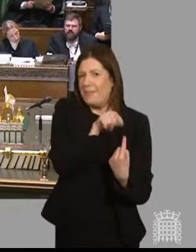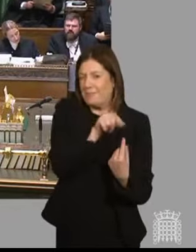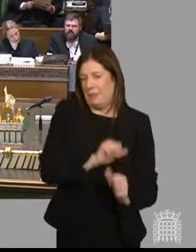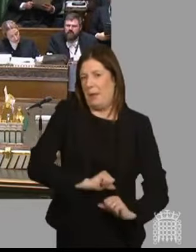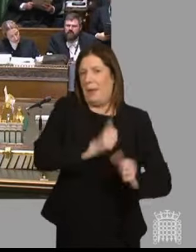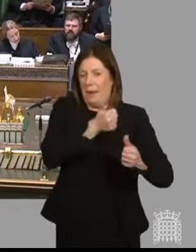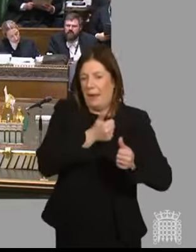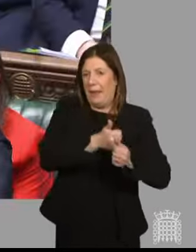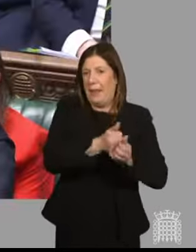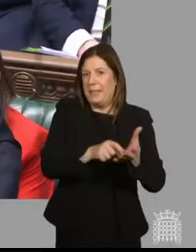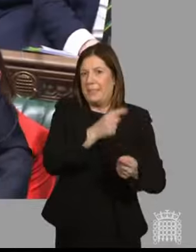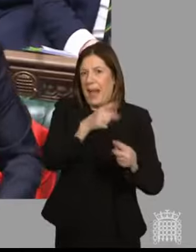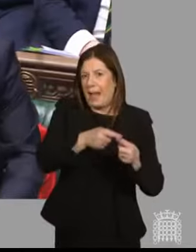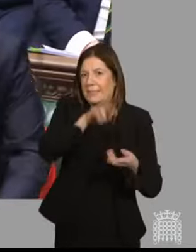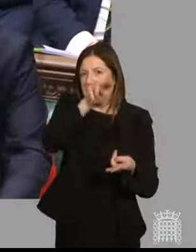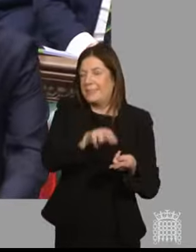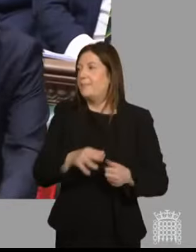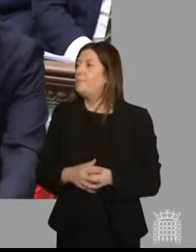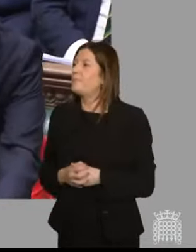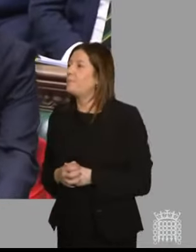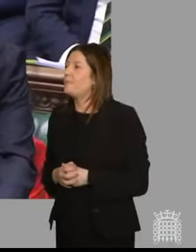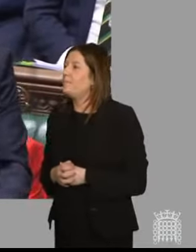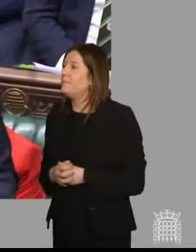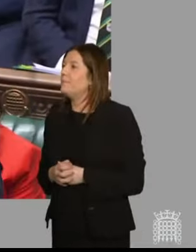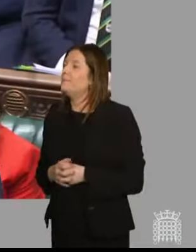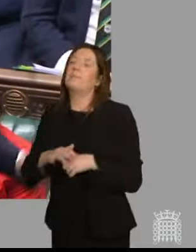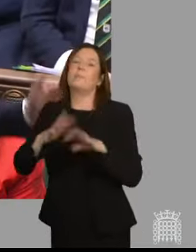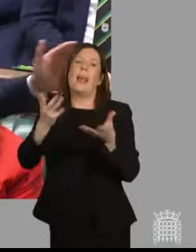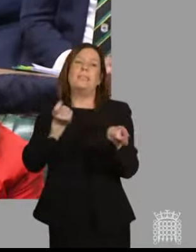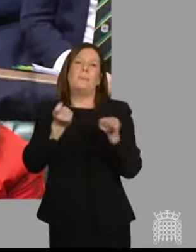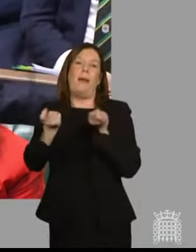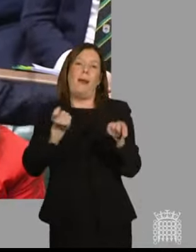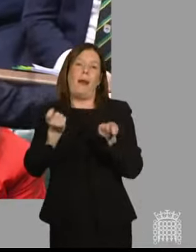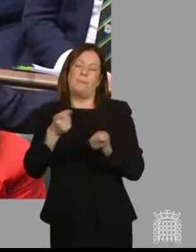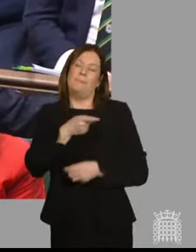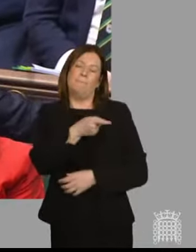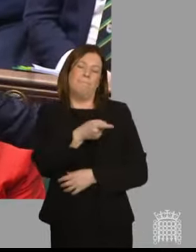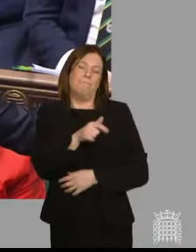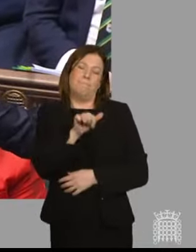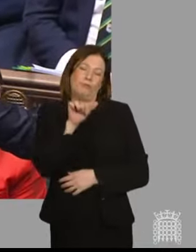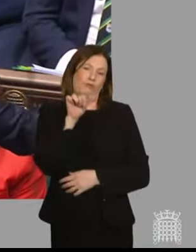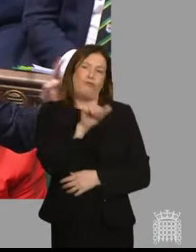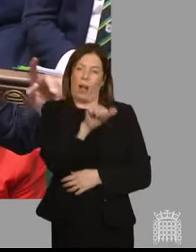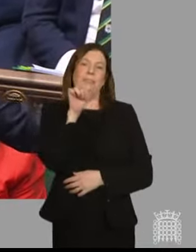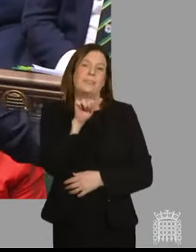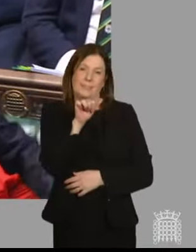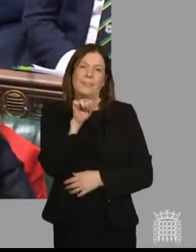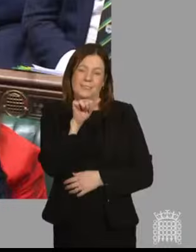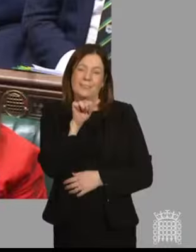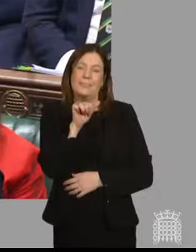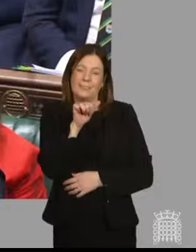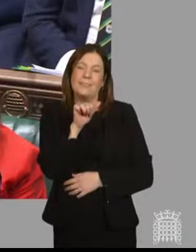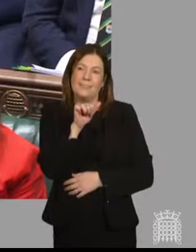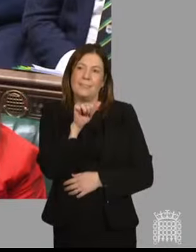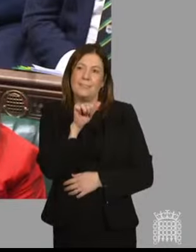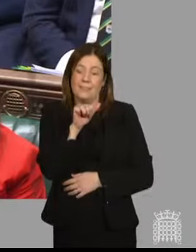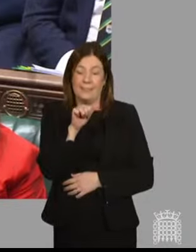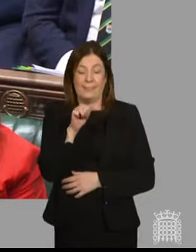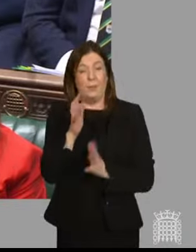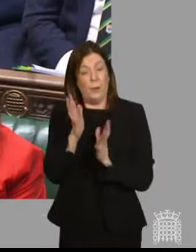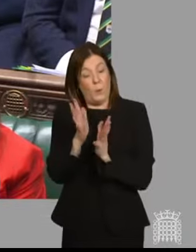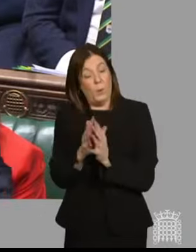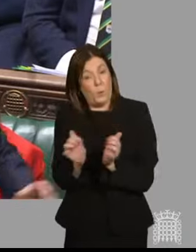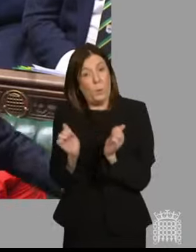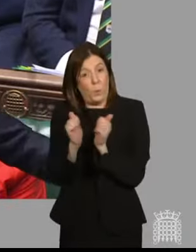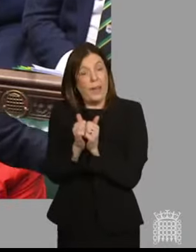Well, Mr. Speaker, my honourable friend is absolutely right. We are now just this weekend, Mr. Speaker, for an average person in work, cutting